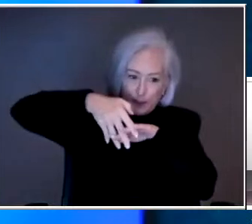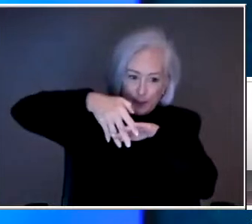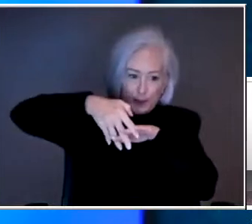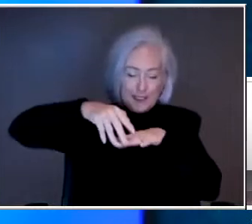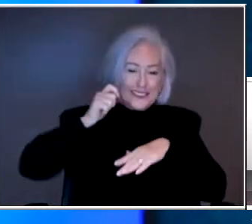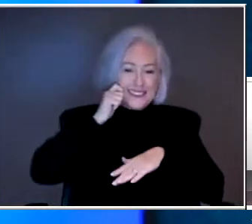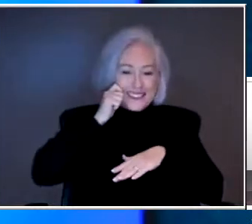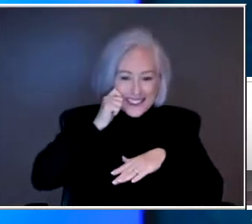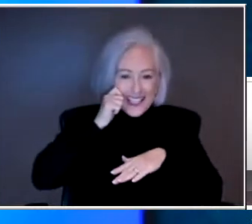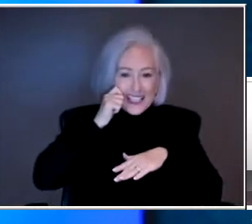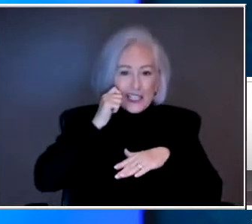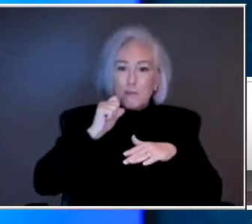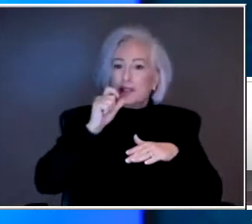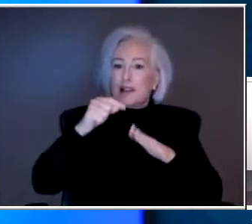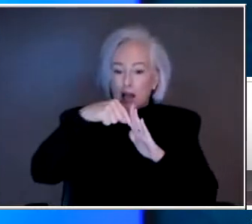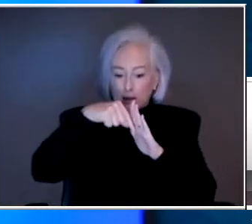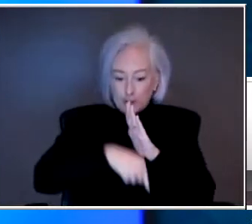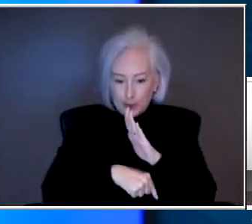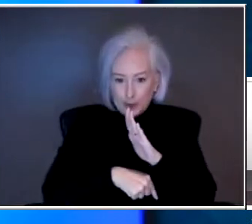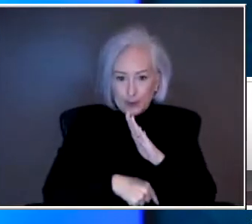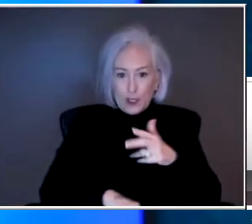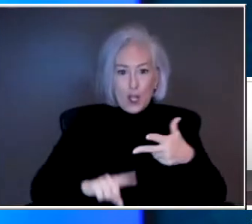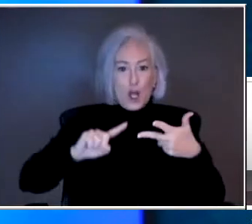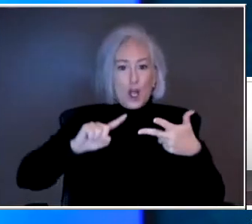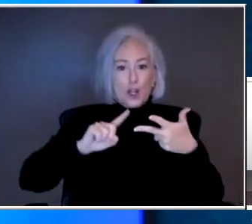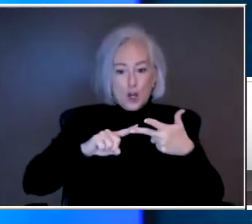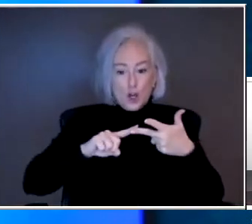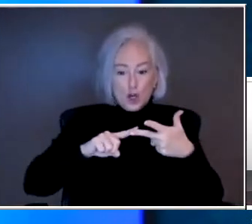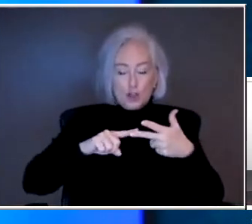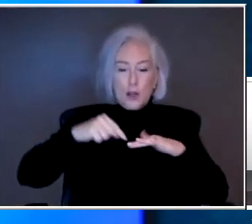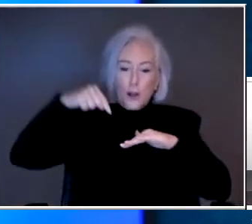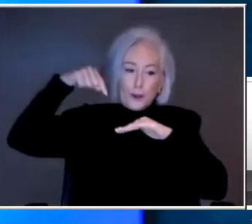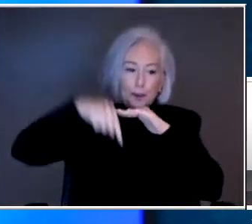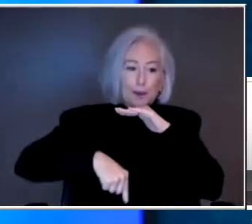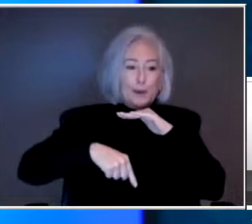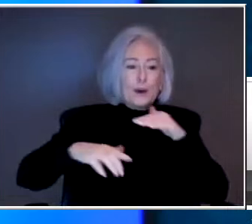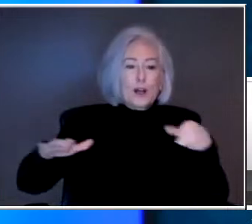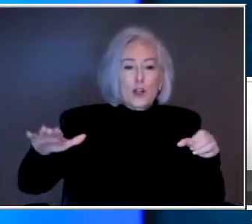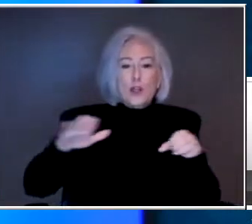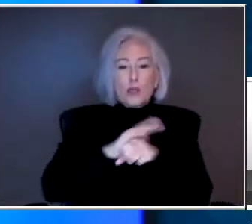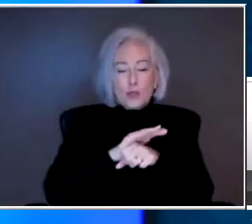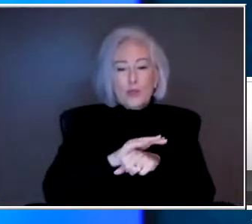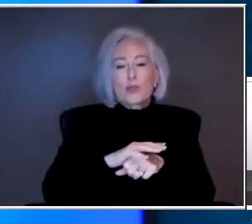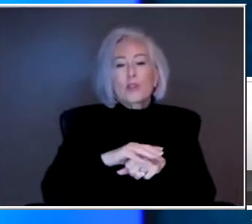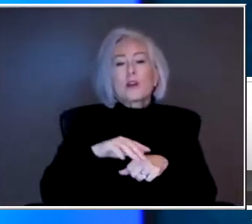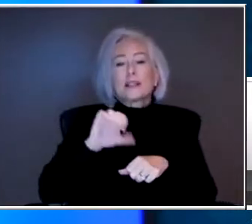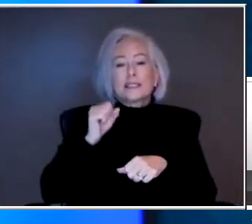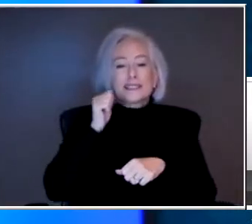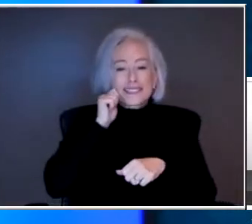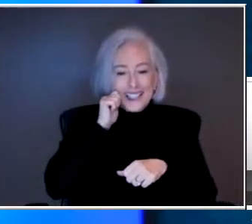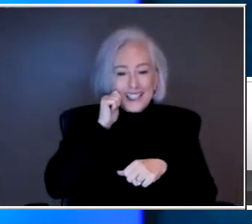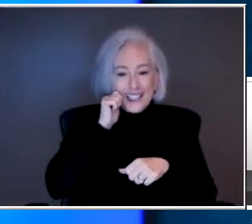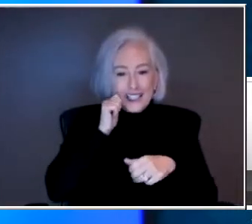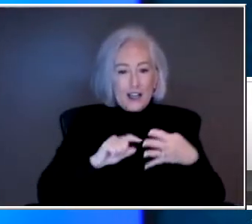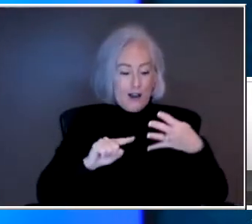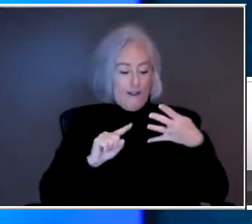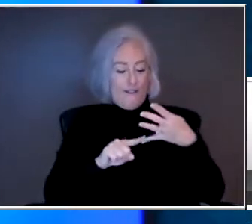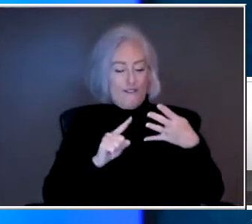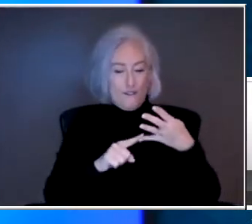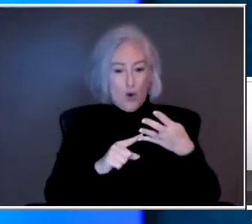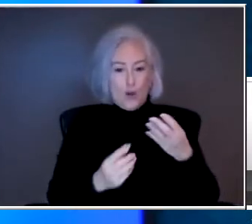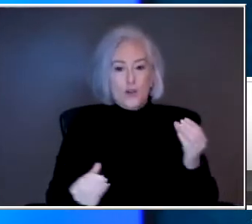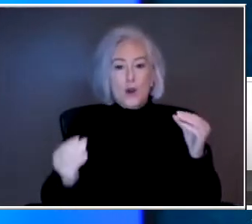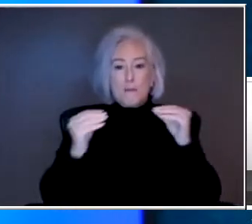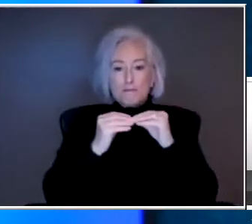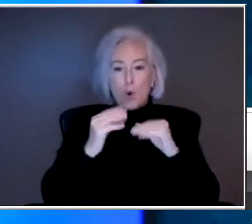3rd degree is all the way through your skin. 4th degree we talk about is any burn that goes beyond the skin and the immediate